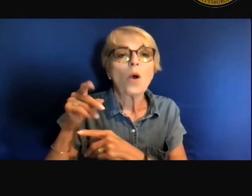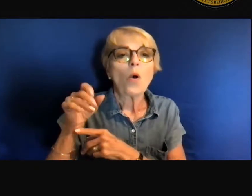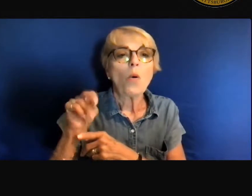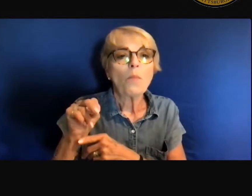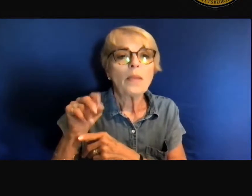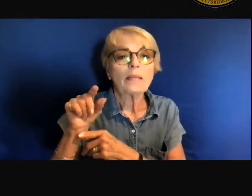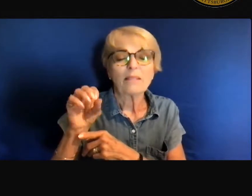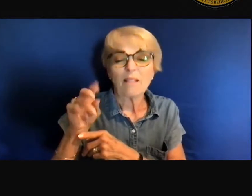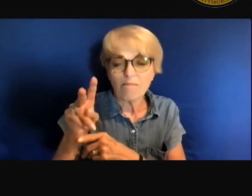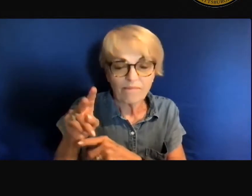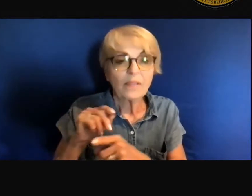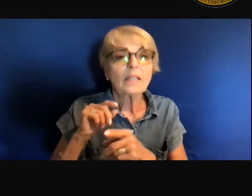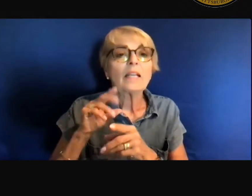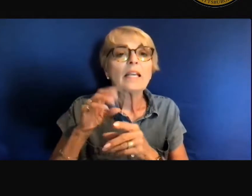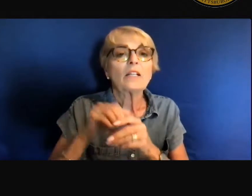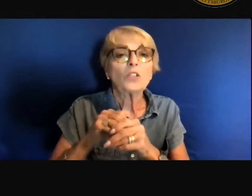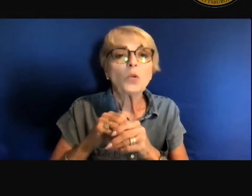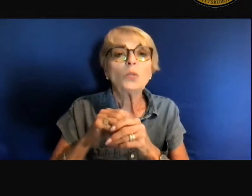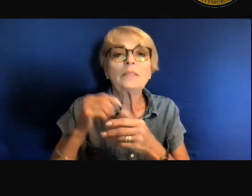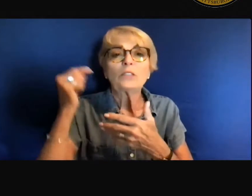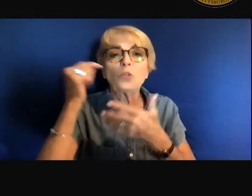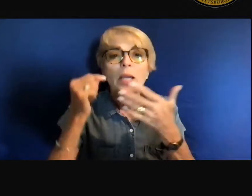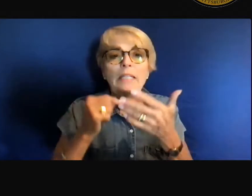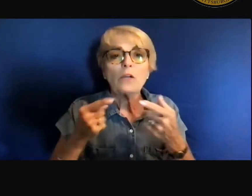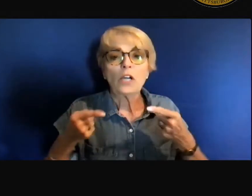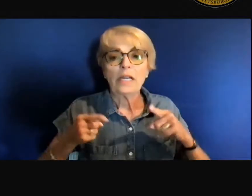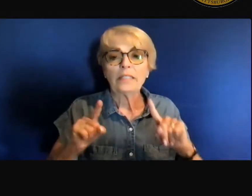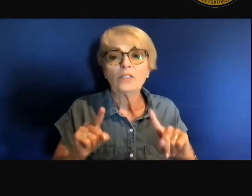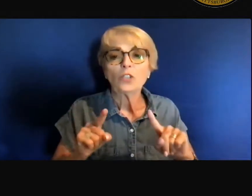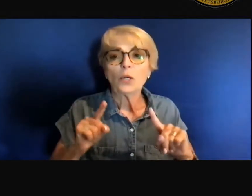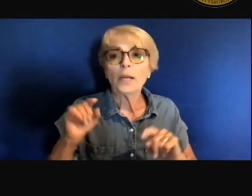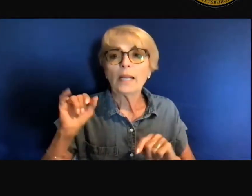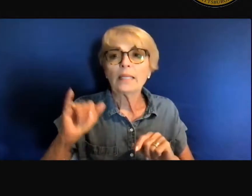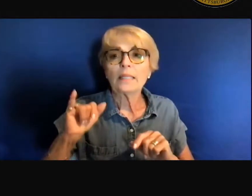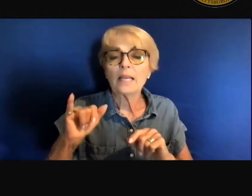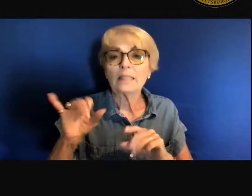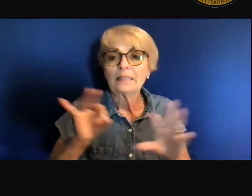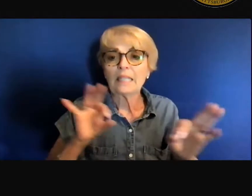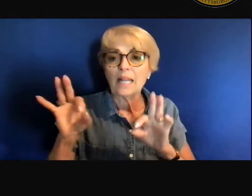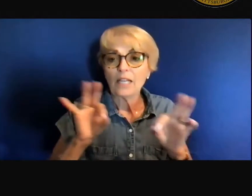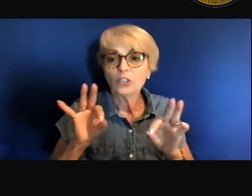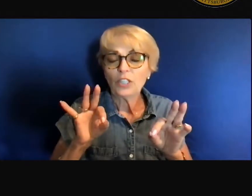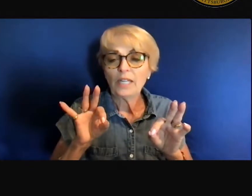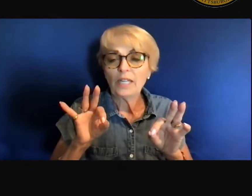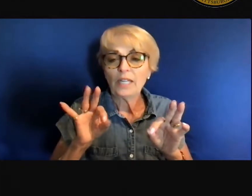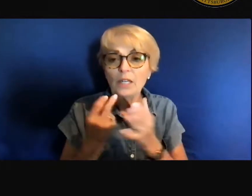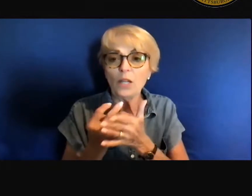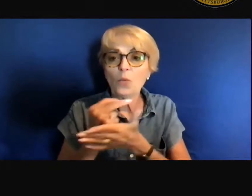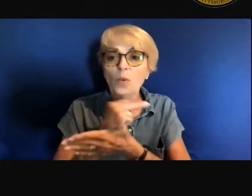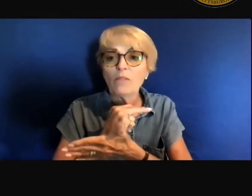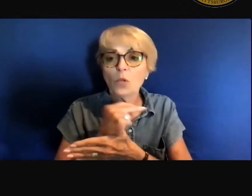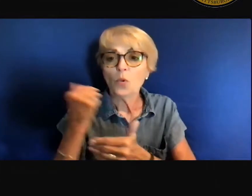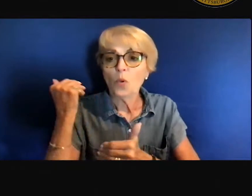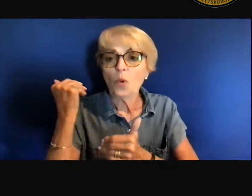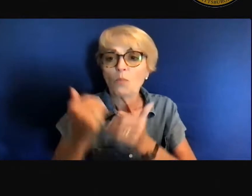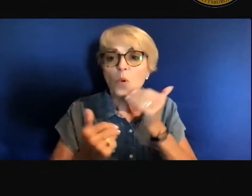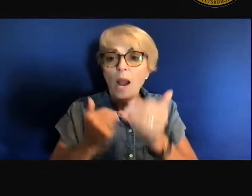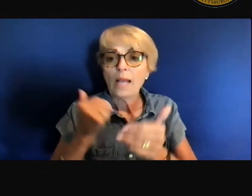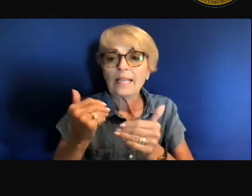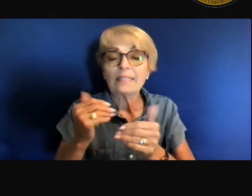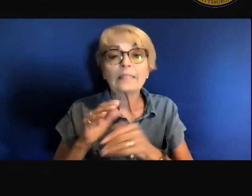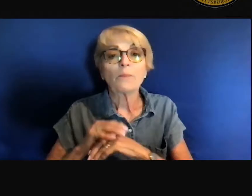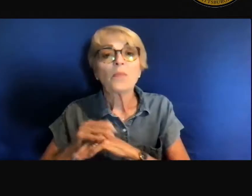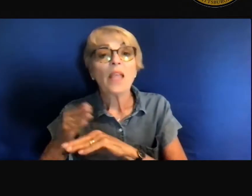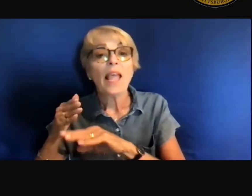criteria during the selection review process. After a contract has